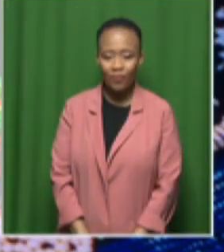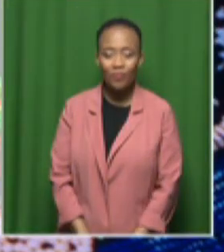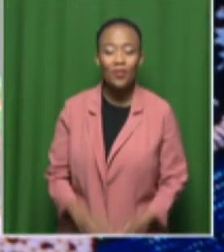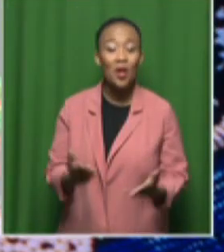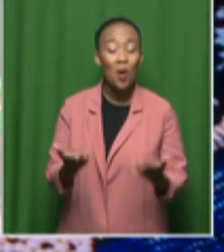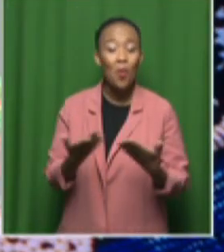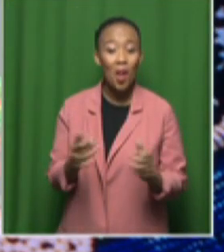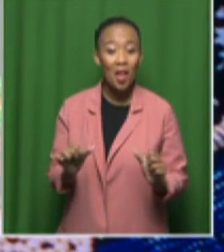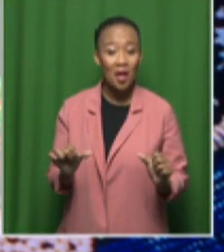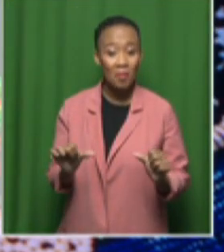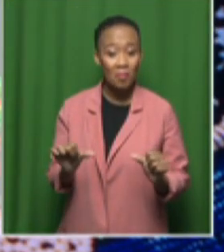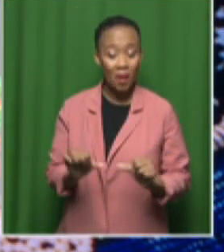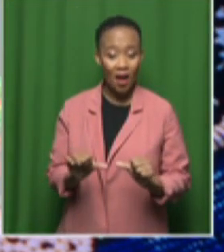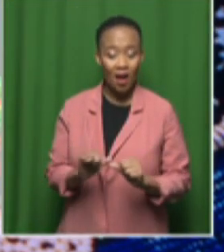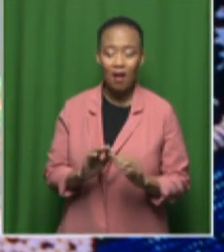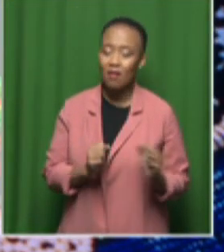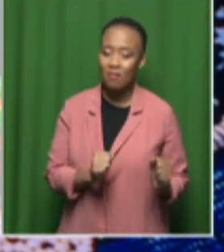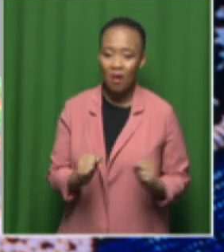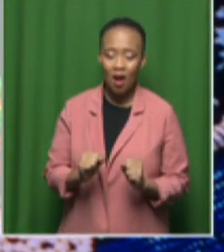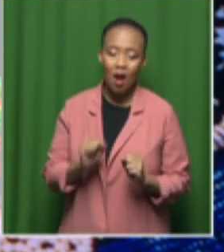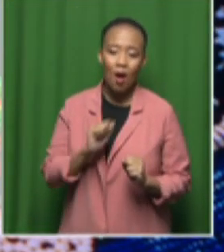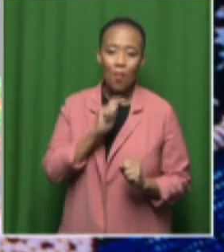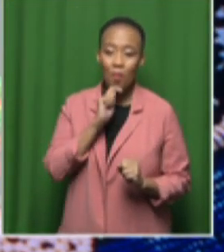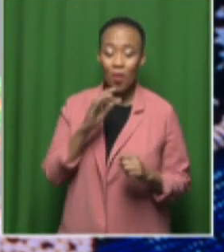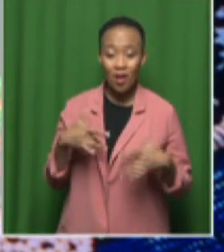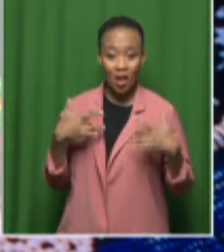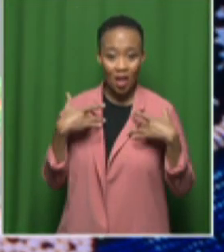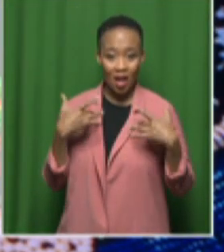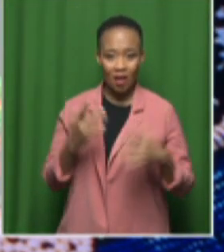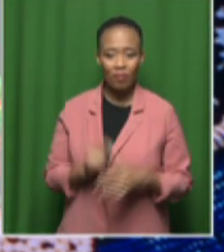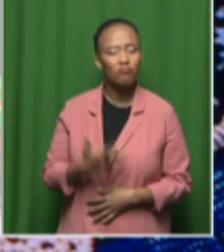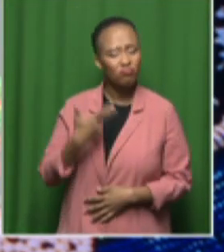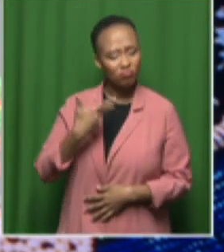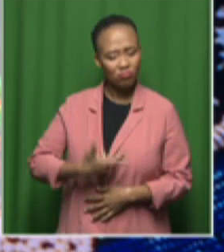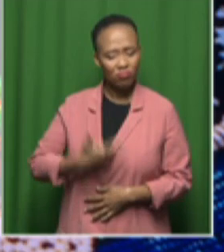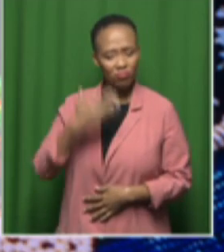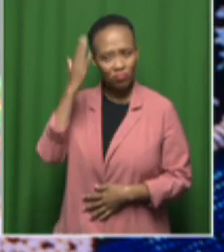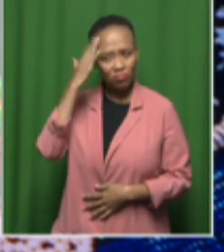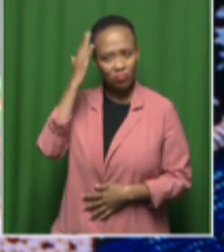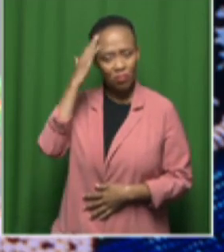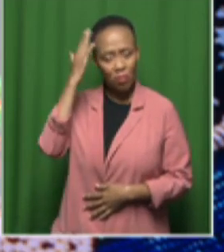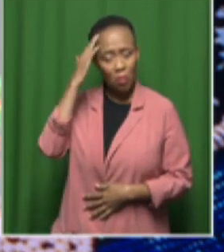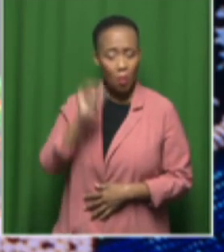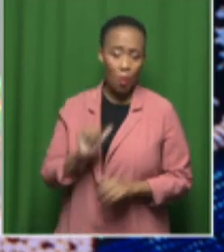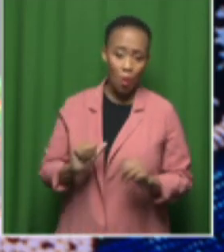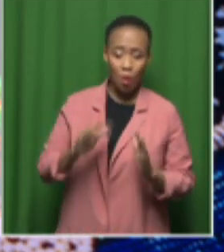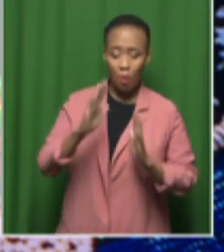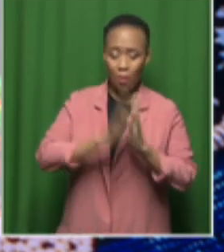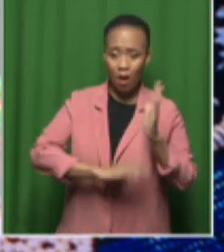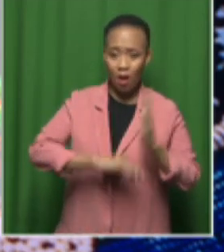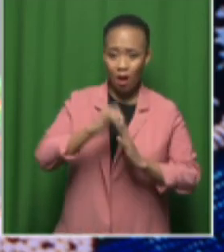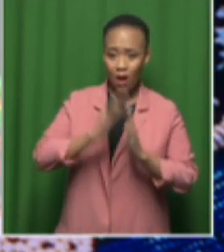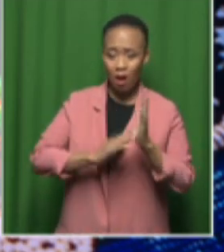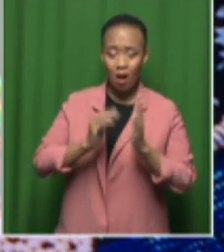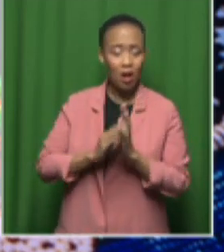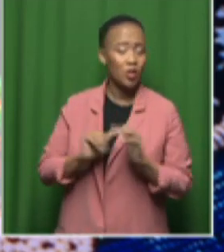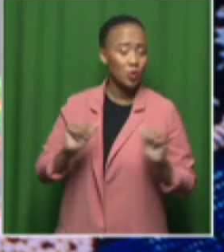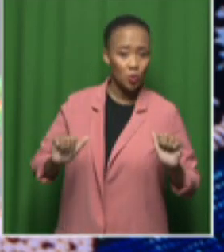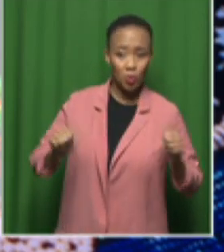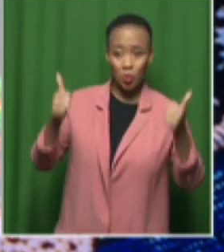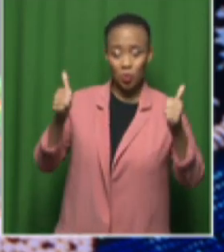Welcome back. You're still watching Morning Live. Then I knew I was good at painting. Close quote, Esther